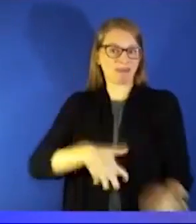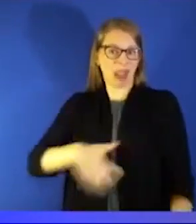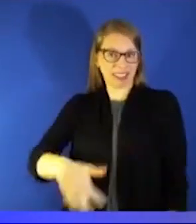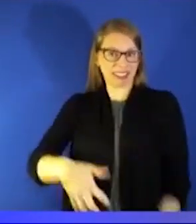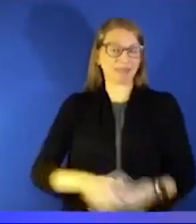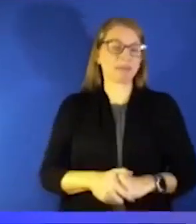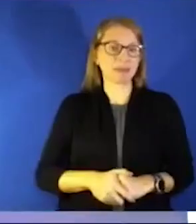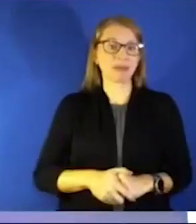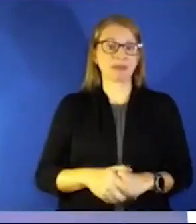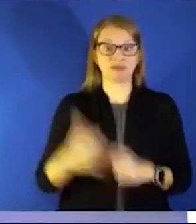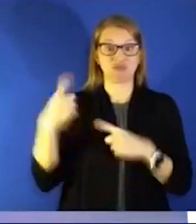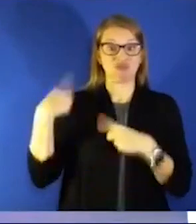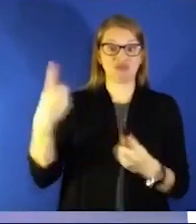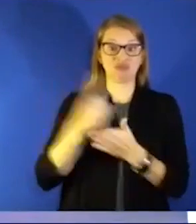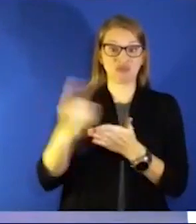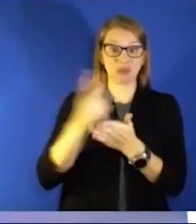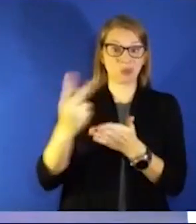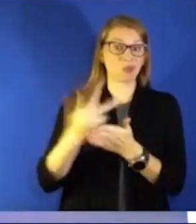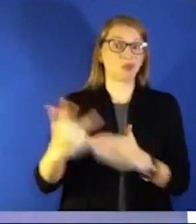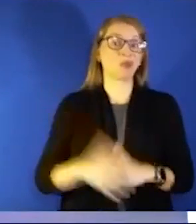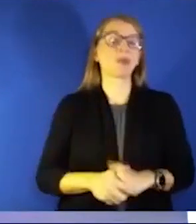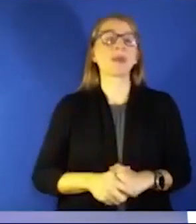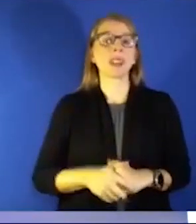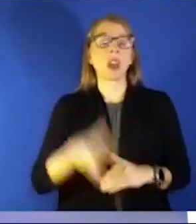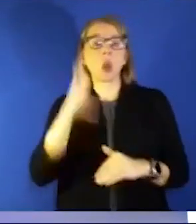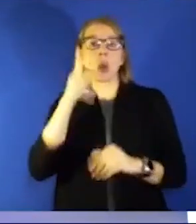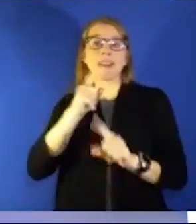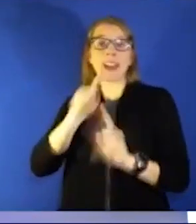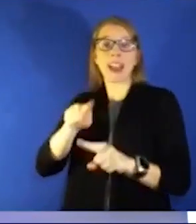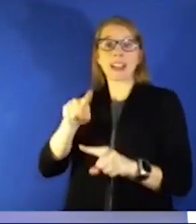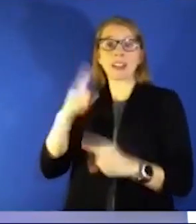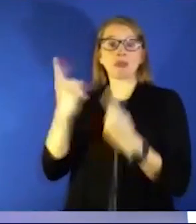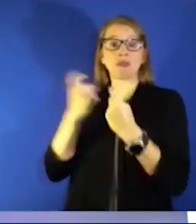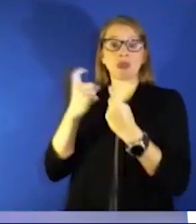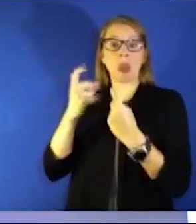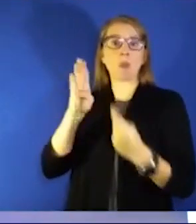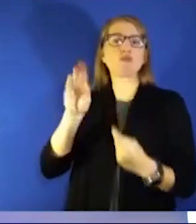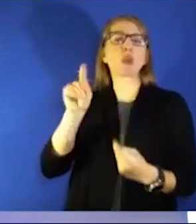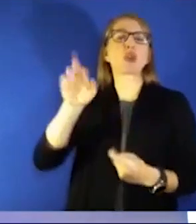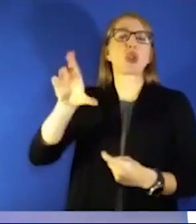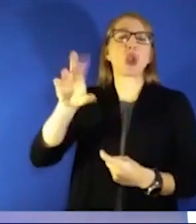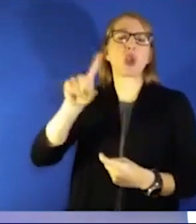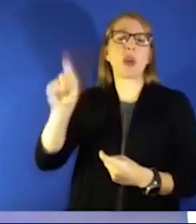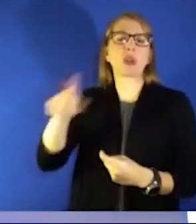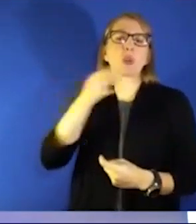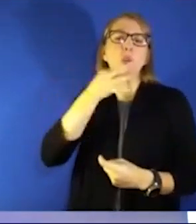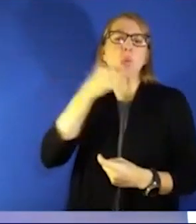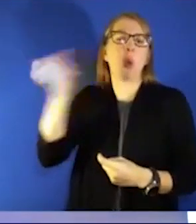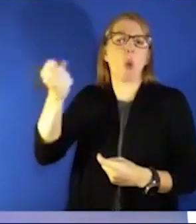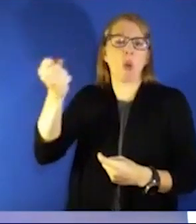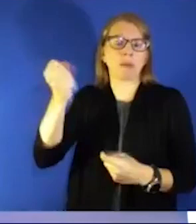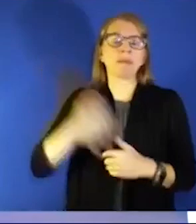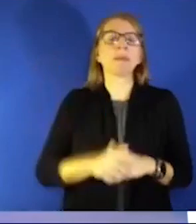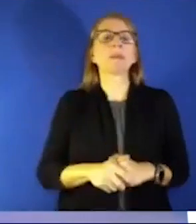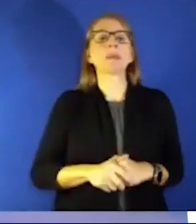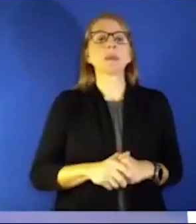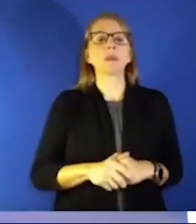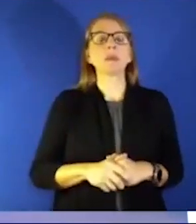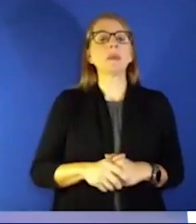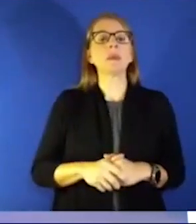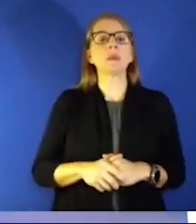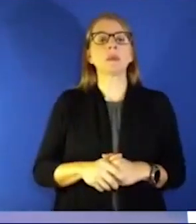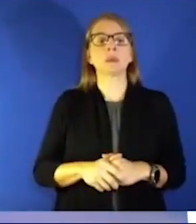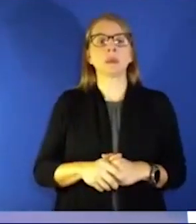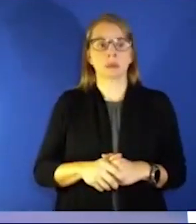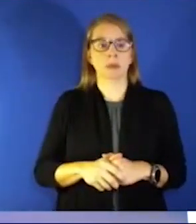weeks. We're going to get to your answers to your booster questions here in just a moment, because I know many of you have them. I do just want to stay on